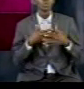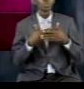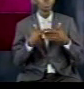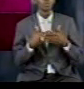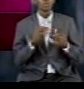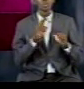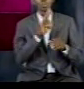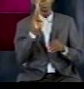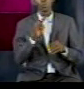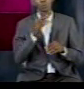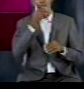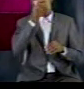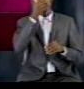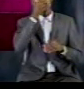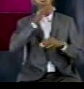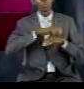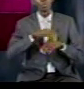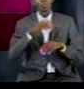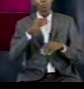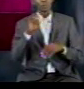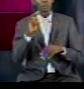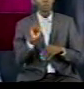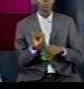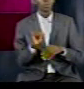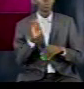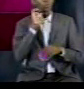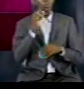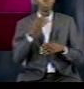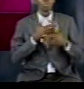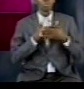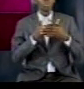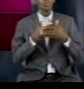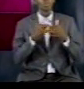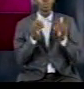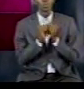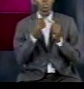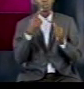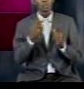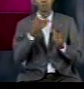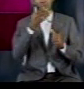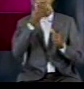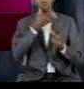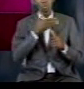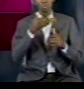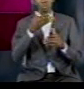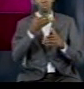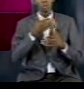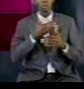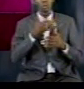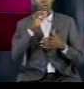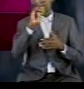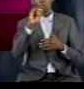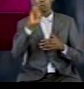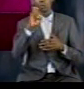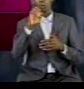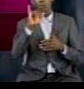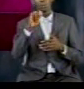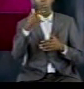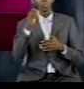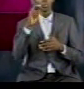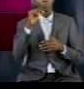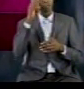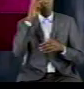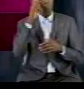oxygen. I was breathing in oxygen close to a day. After some